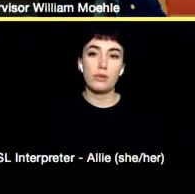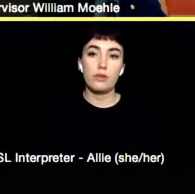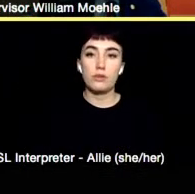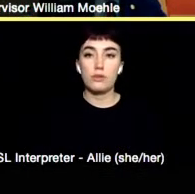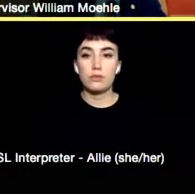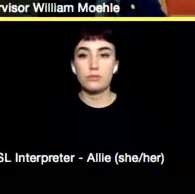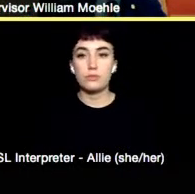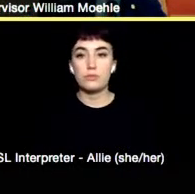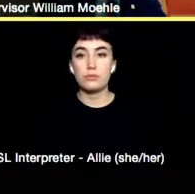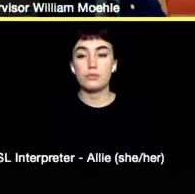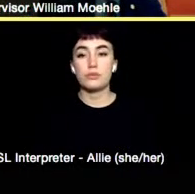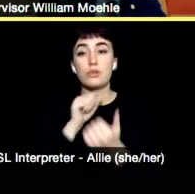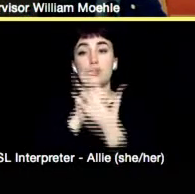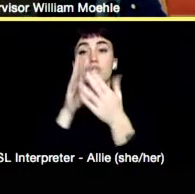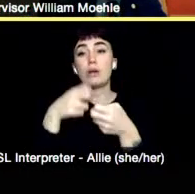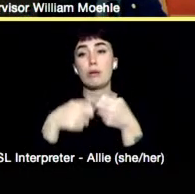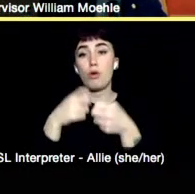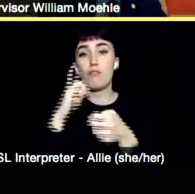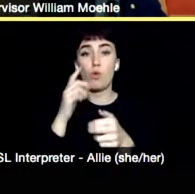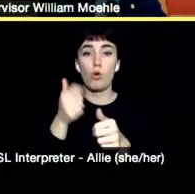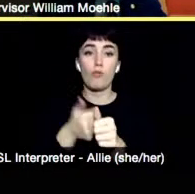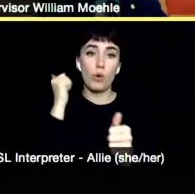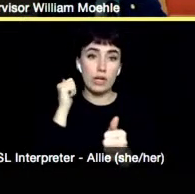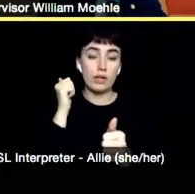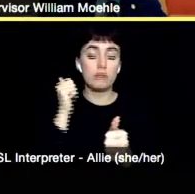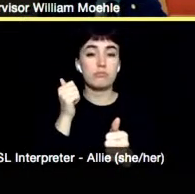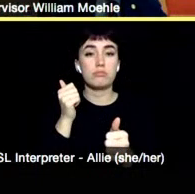addressing the issues of avoiding